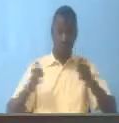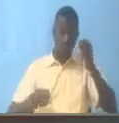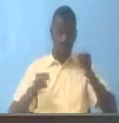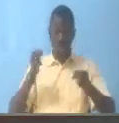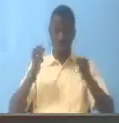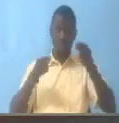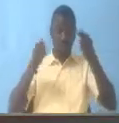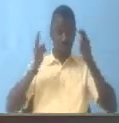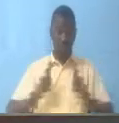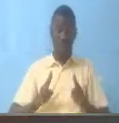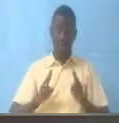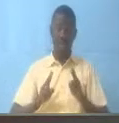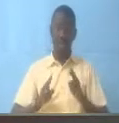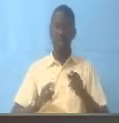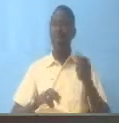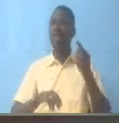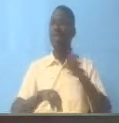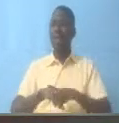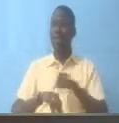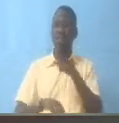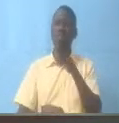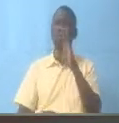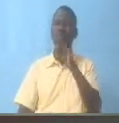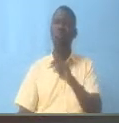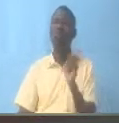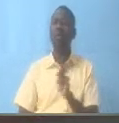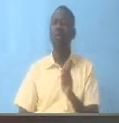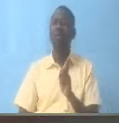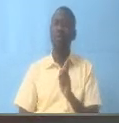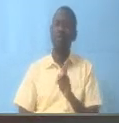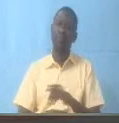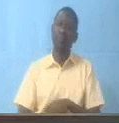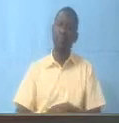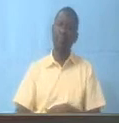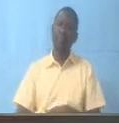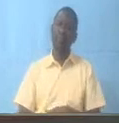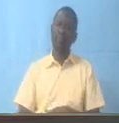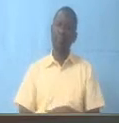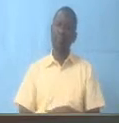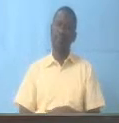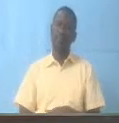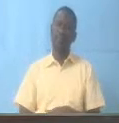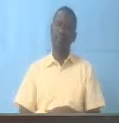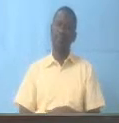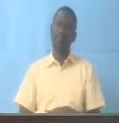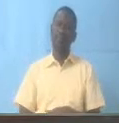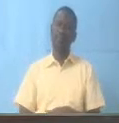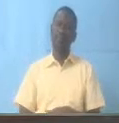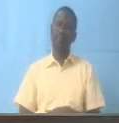xewee yow mi nga xam ne yaay woon ministre bi ñu dénk wàlli atte yi ak bunti luwaay loo def.